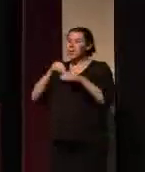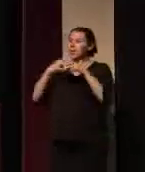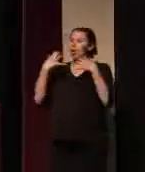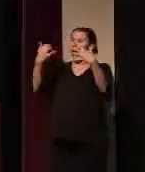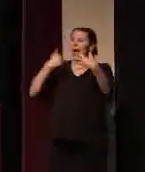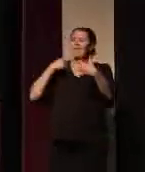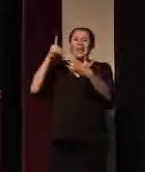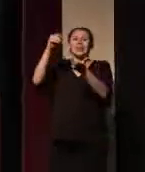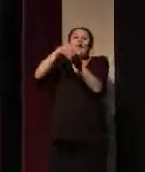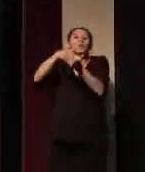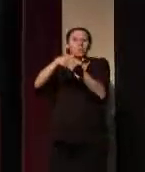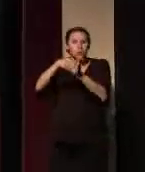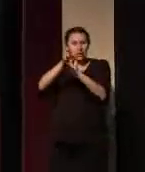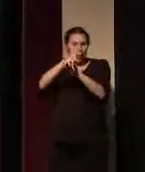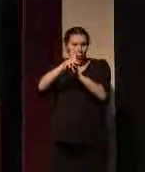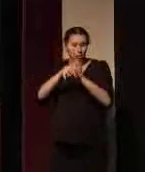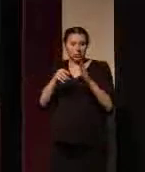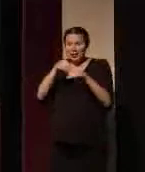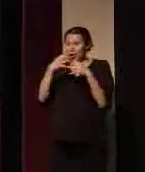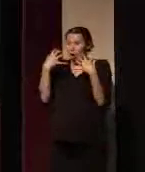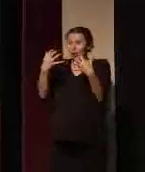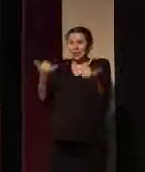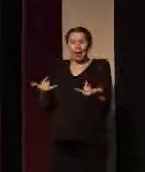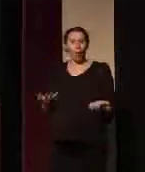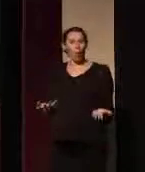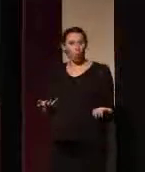there's thousands of them. All right,